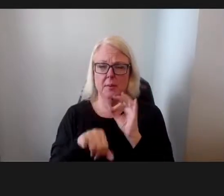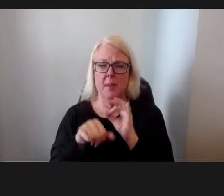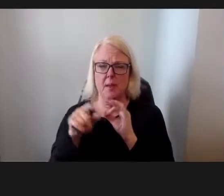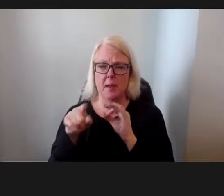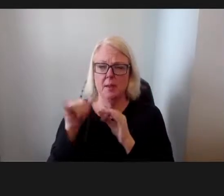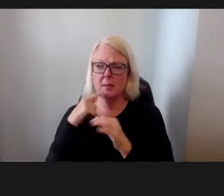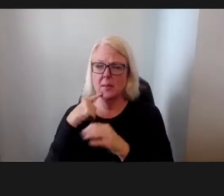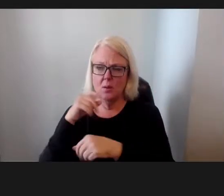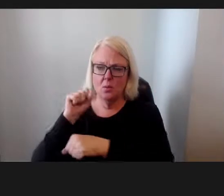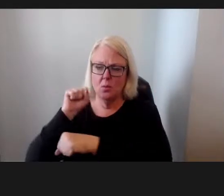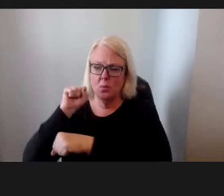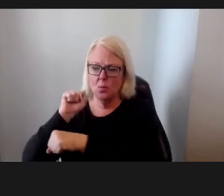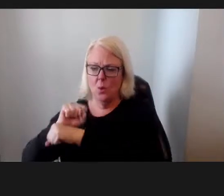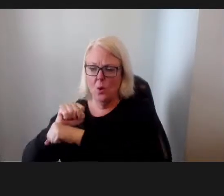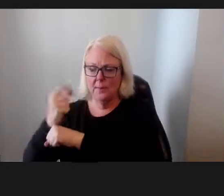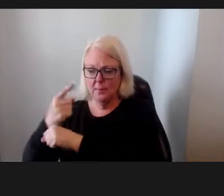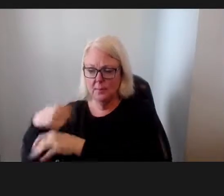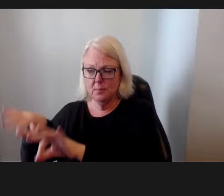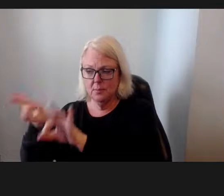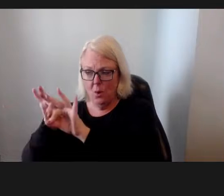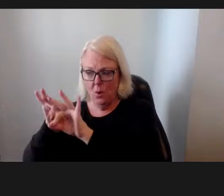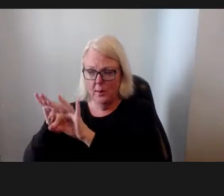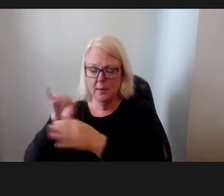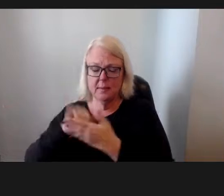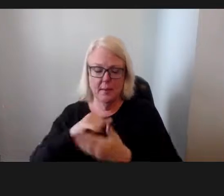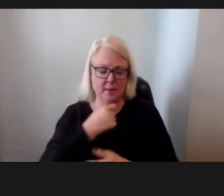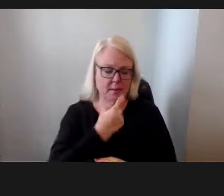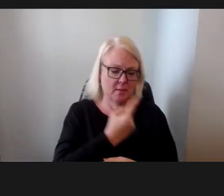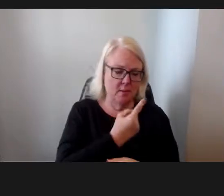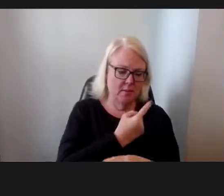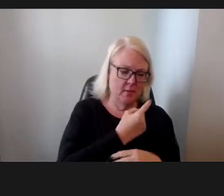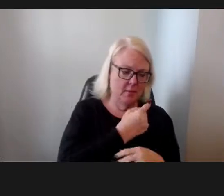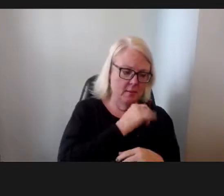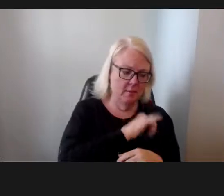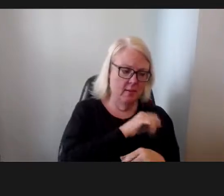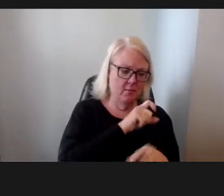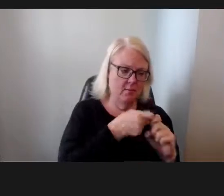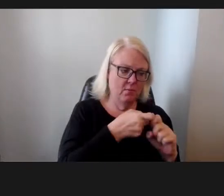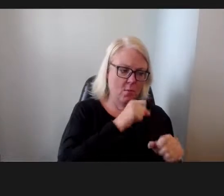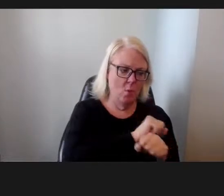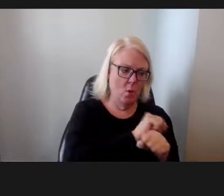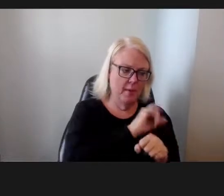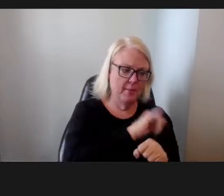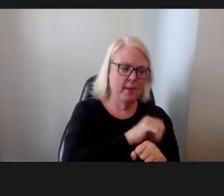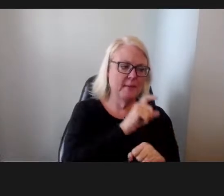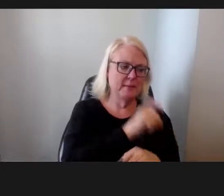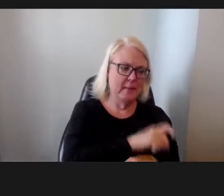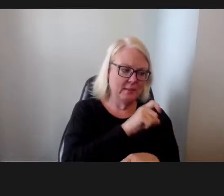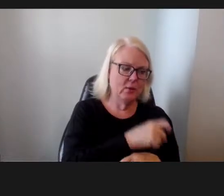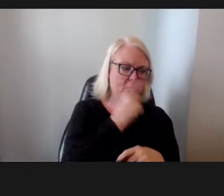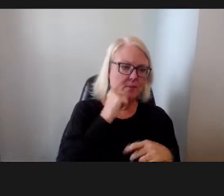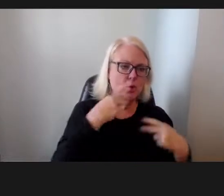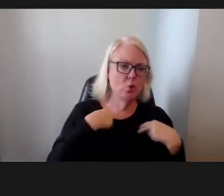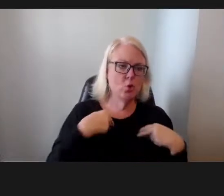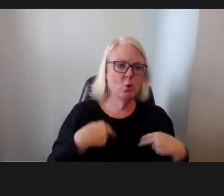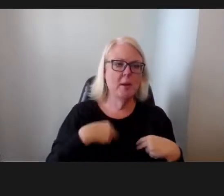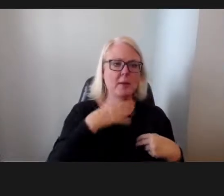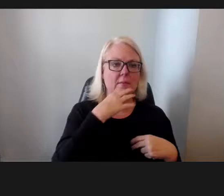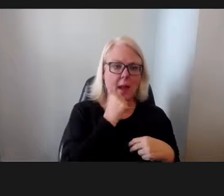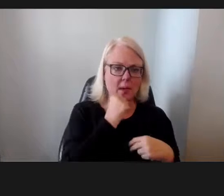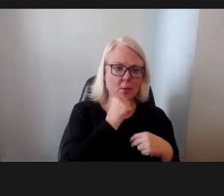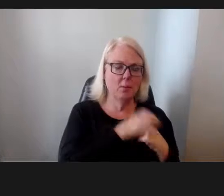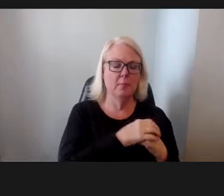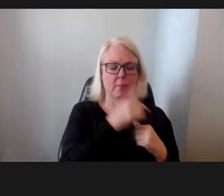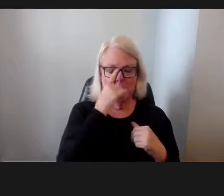of work as something that's important from the notion of something from work as something that is necessary for human value,